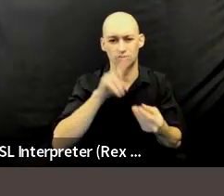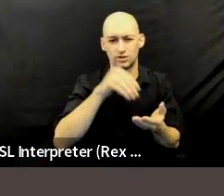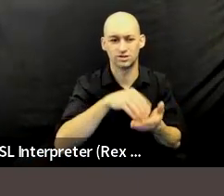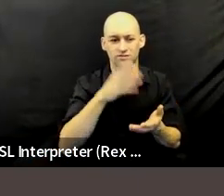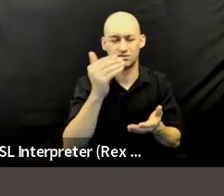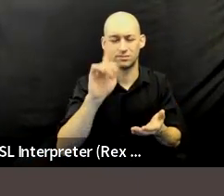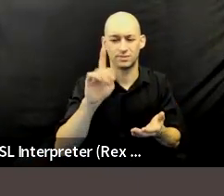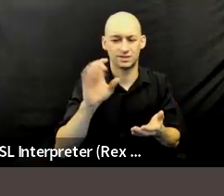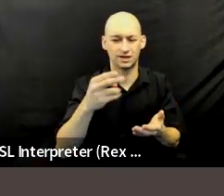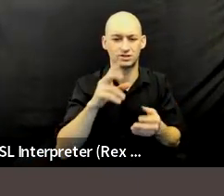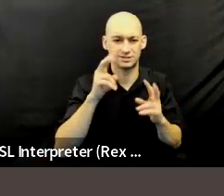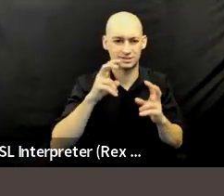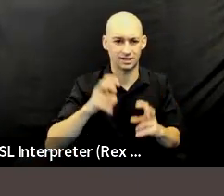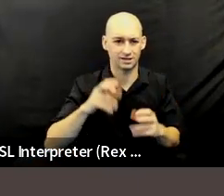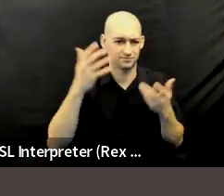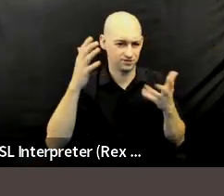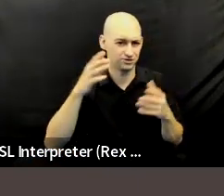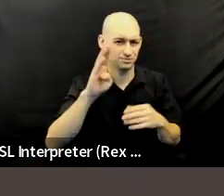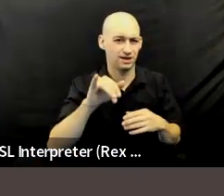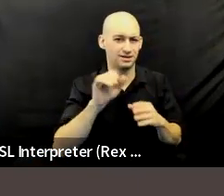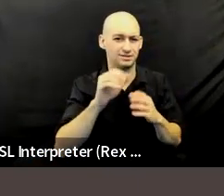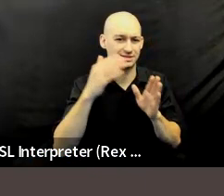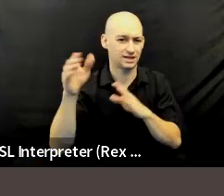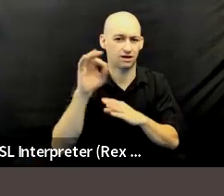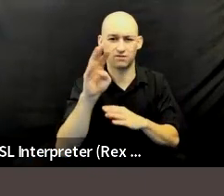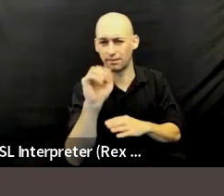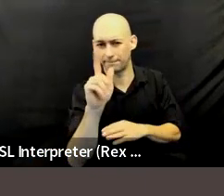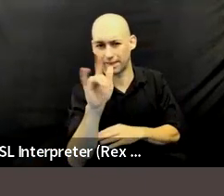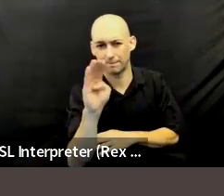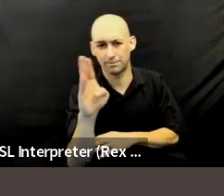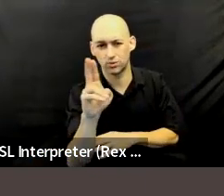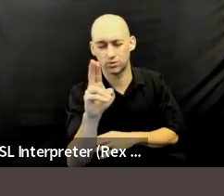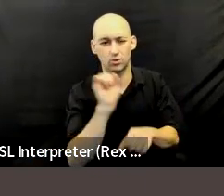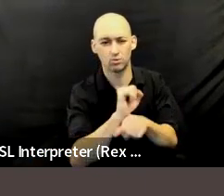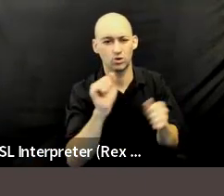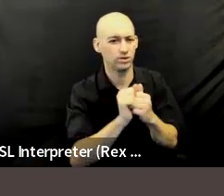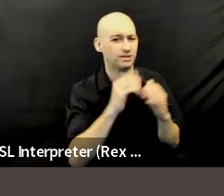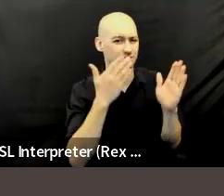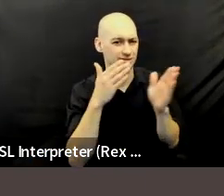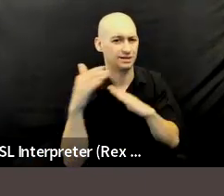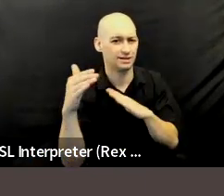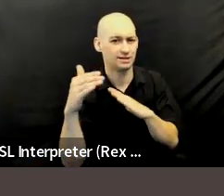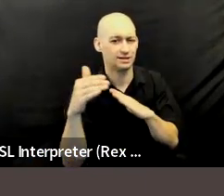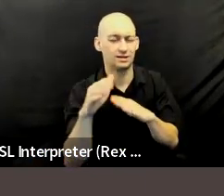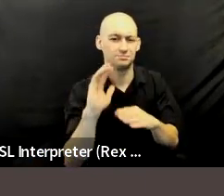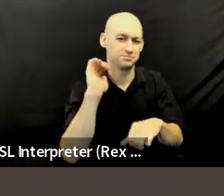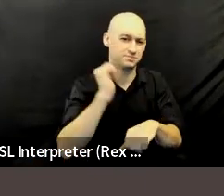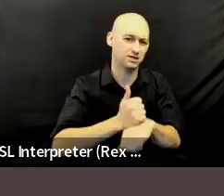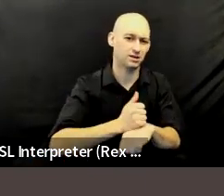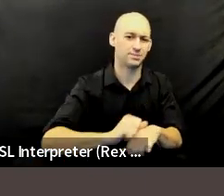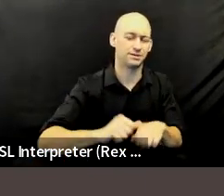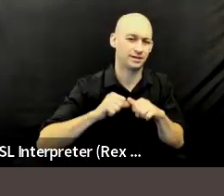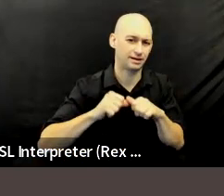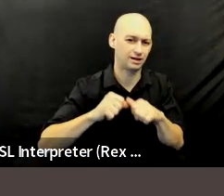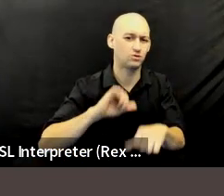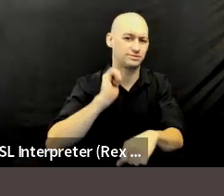PCH study that was conducted by the city of Malibu that we're working with the city to implement, continue to